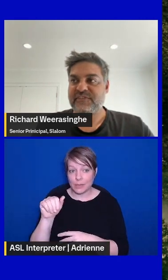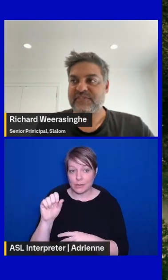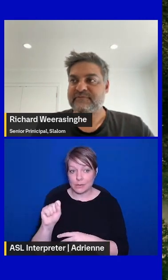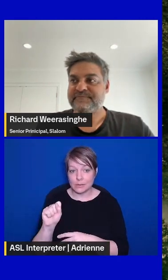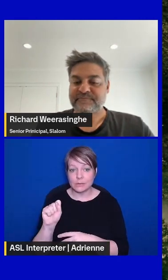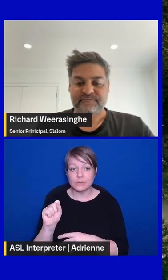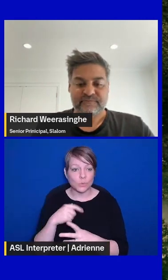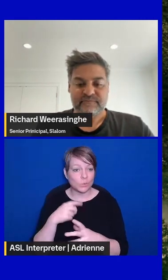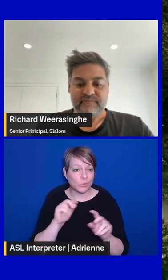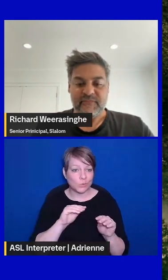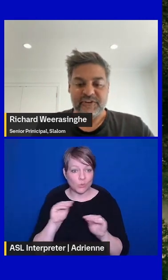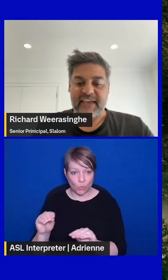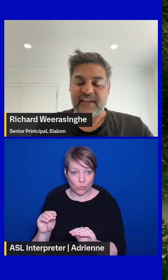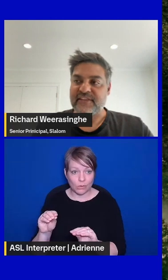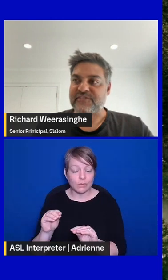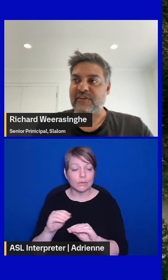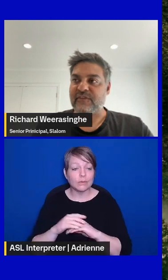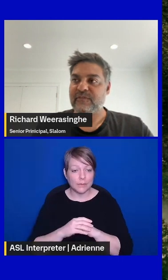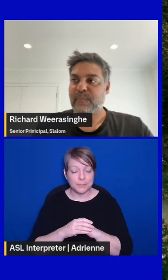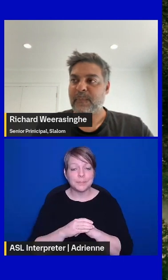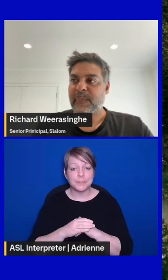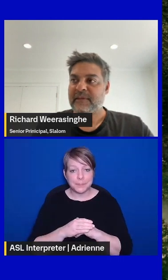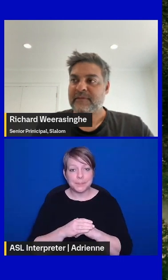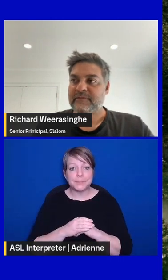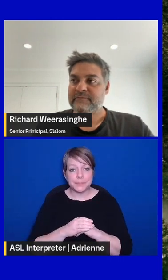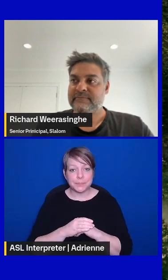installing those. Okay, and so